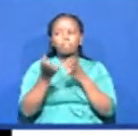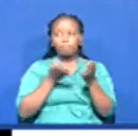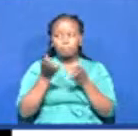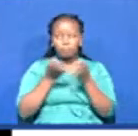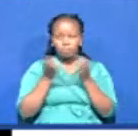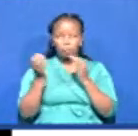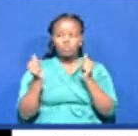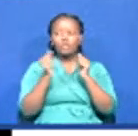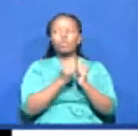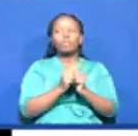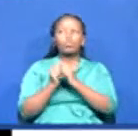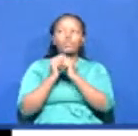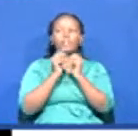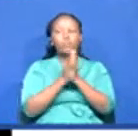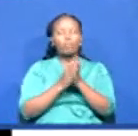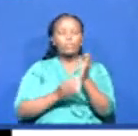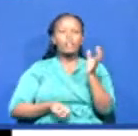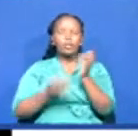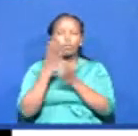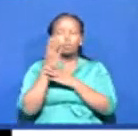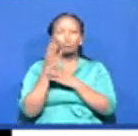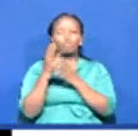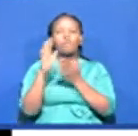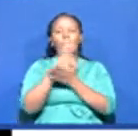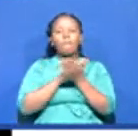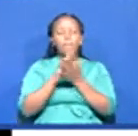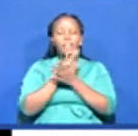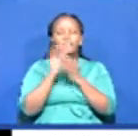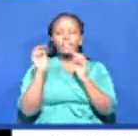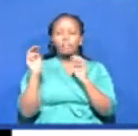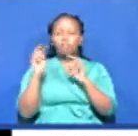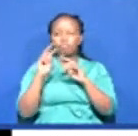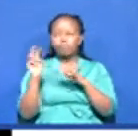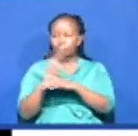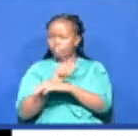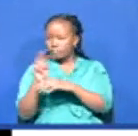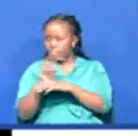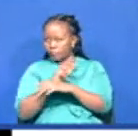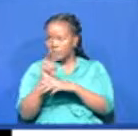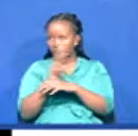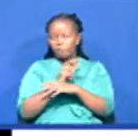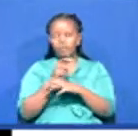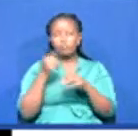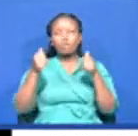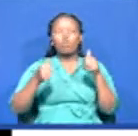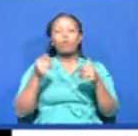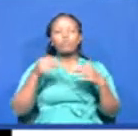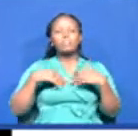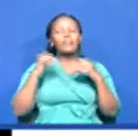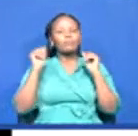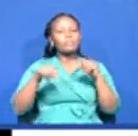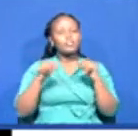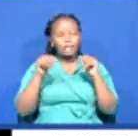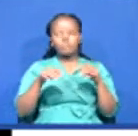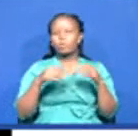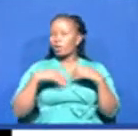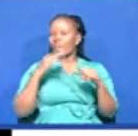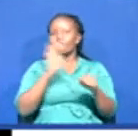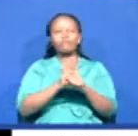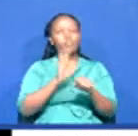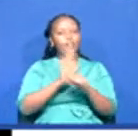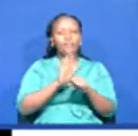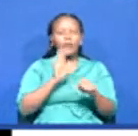of the baseline survey, which of course has been able to provide a lot of insights in the